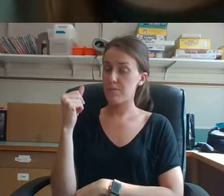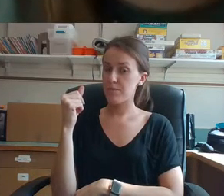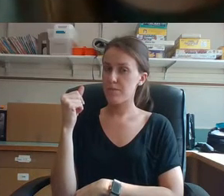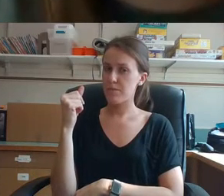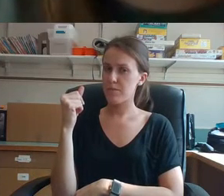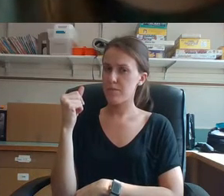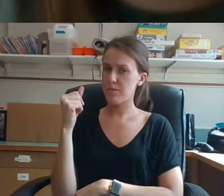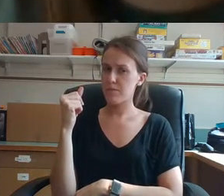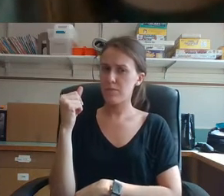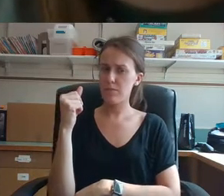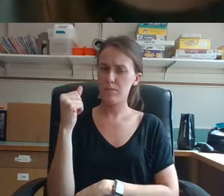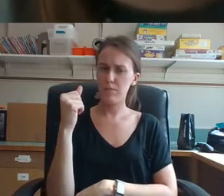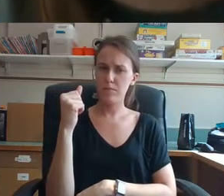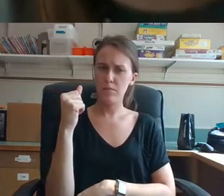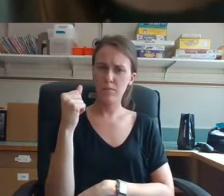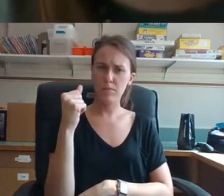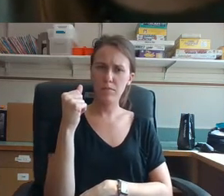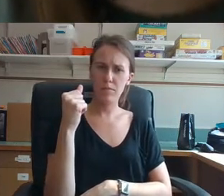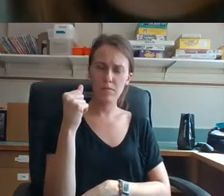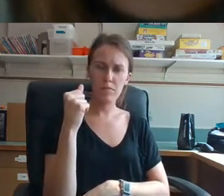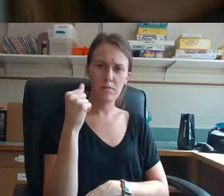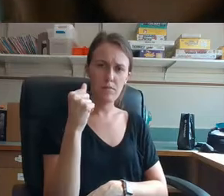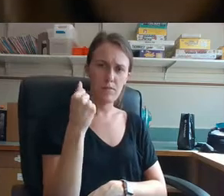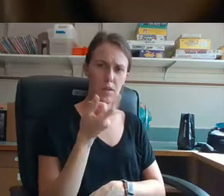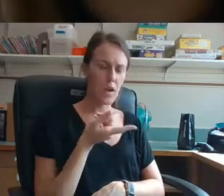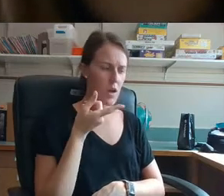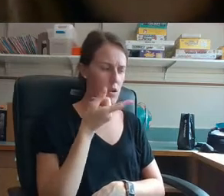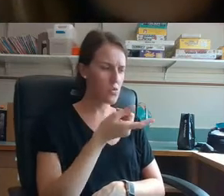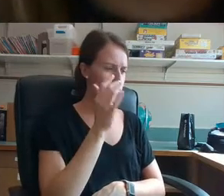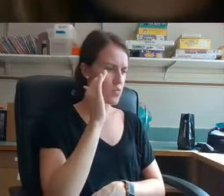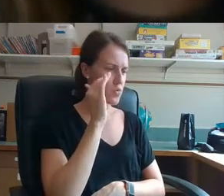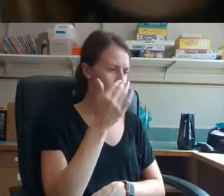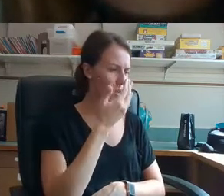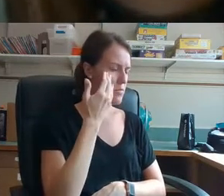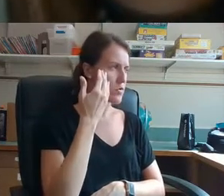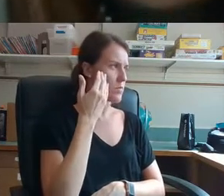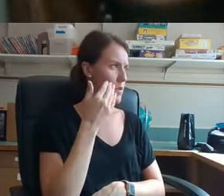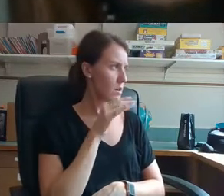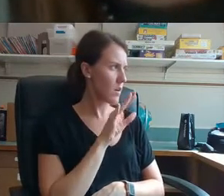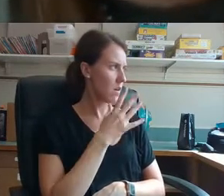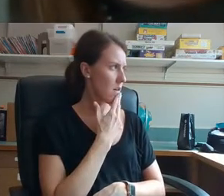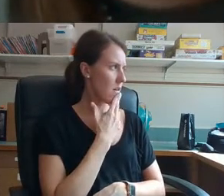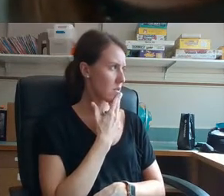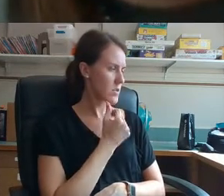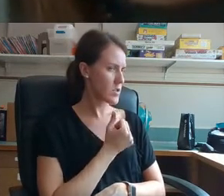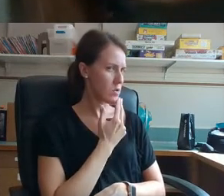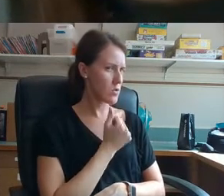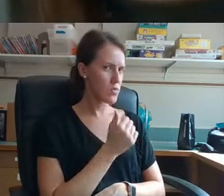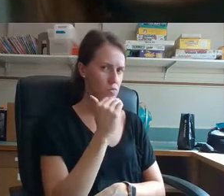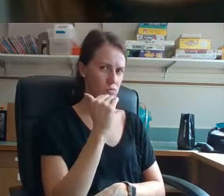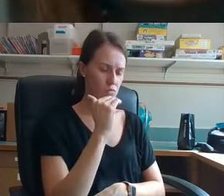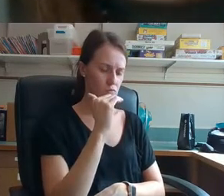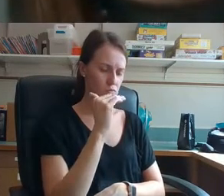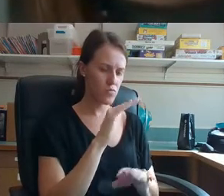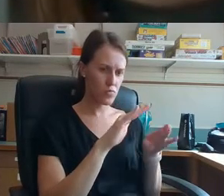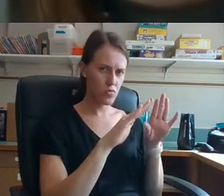be such a delicious, by which I mean delightful child. Ooh! The